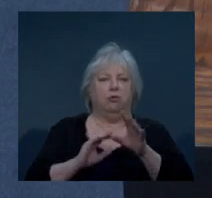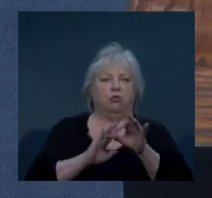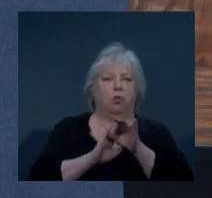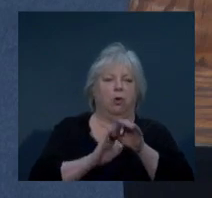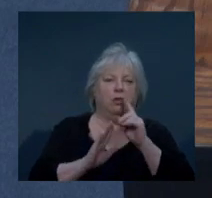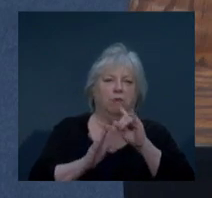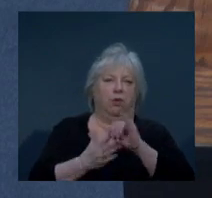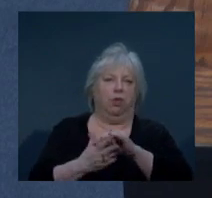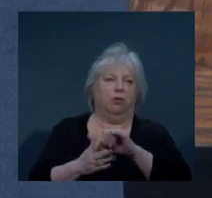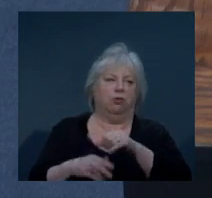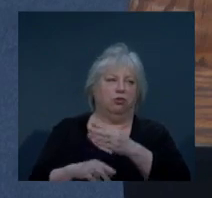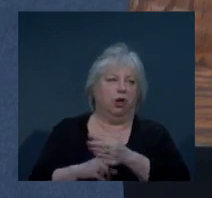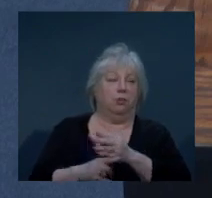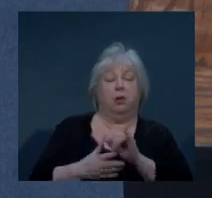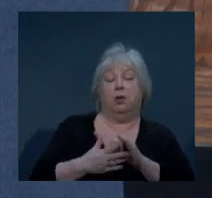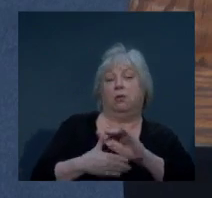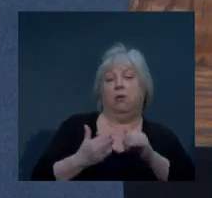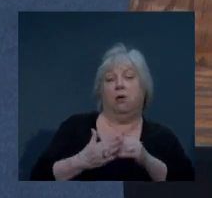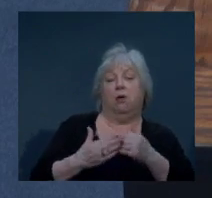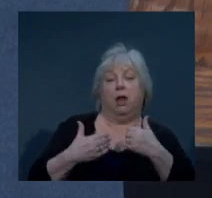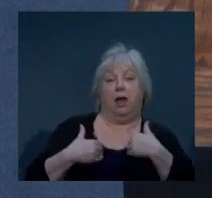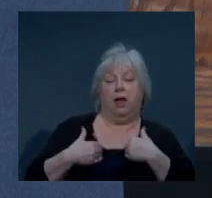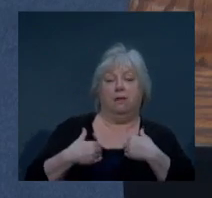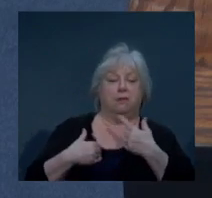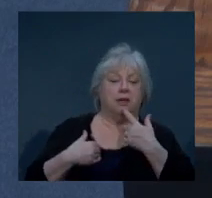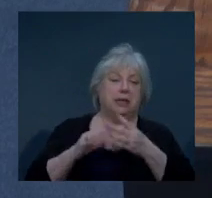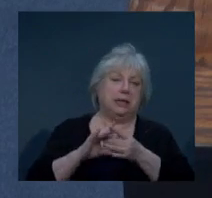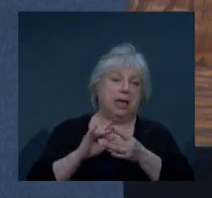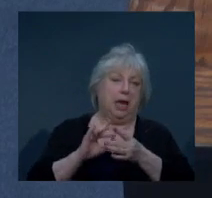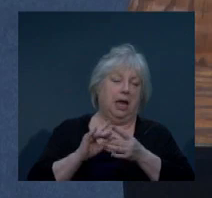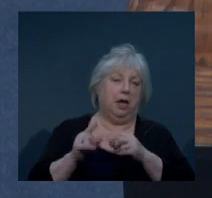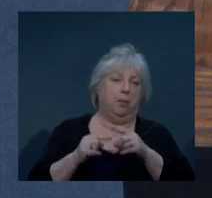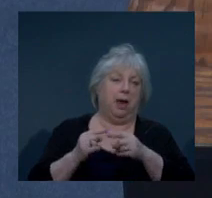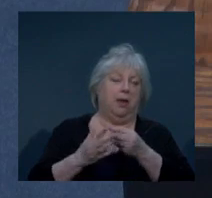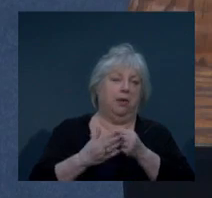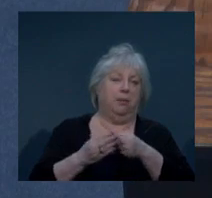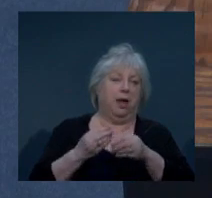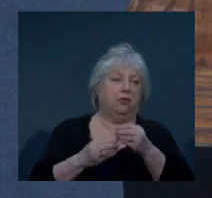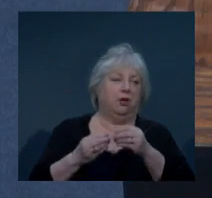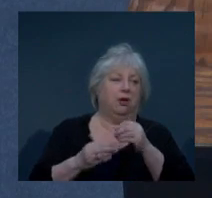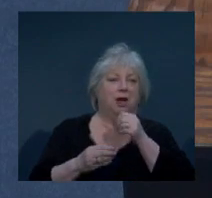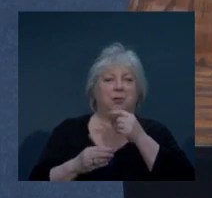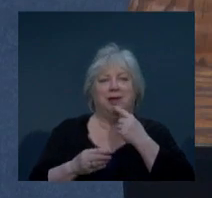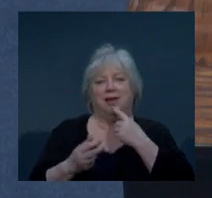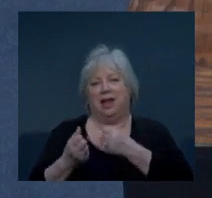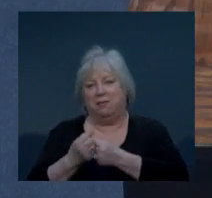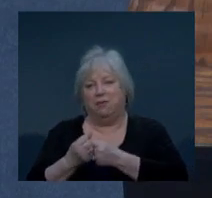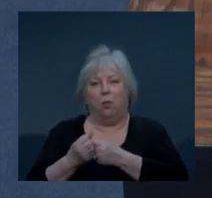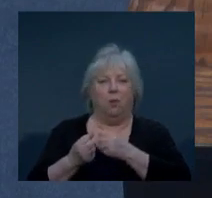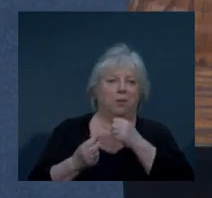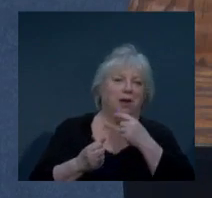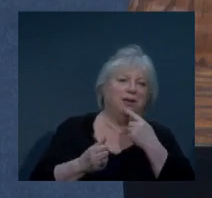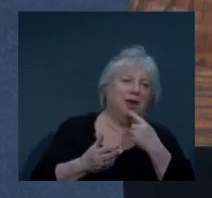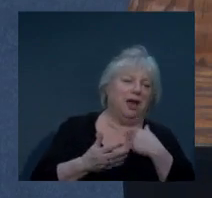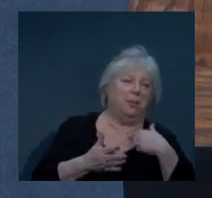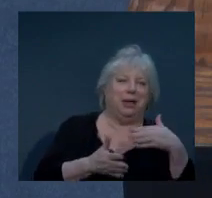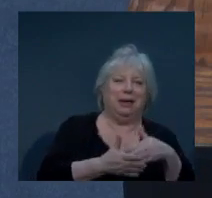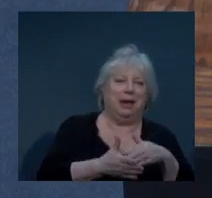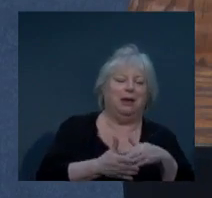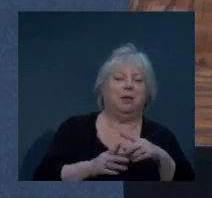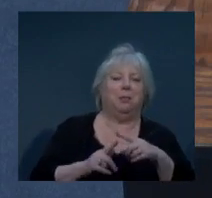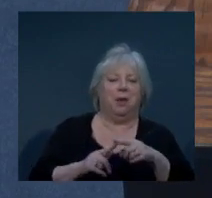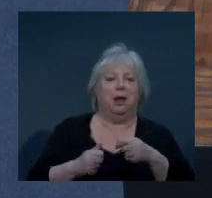those. That's all I have to say about the budget. I'm not saying I'm for it or against it. Those are